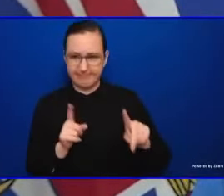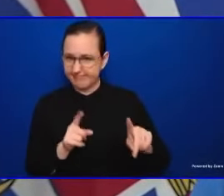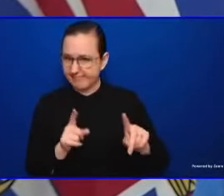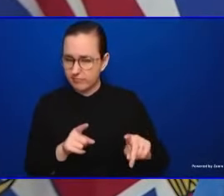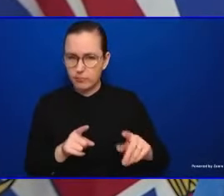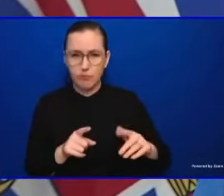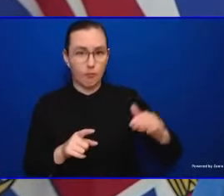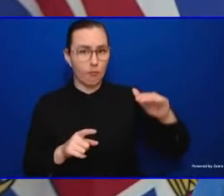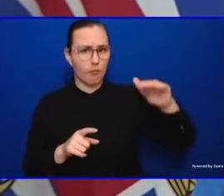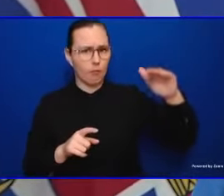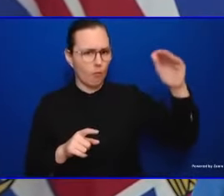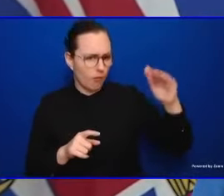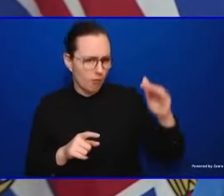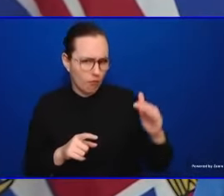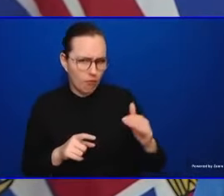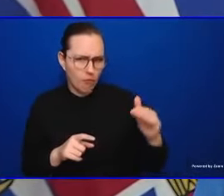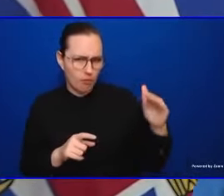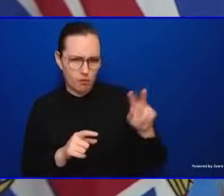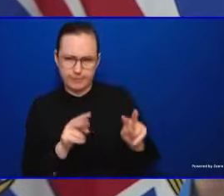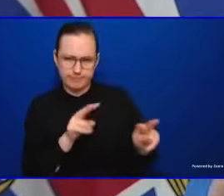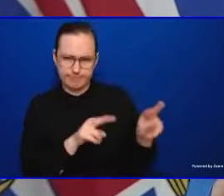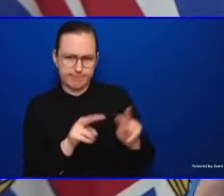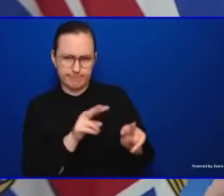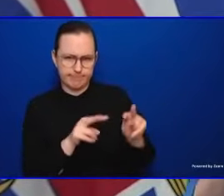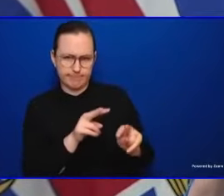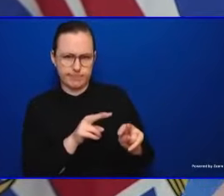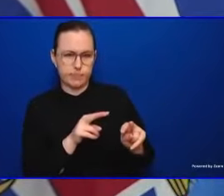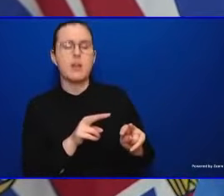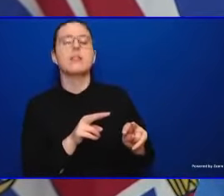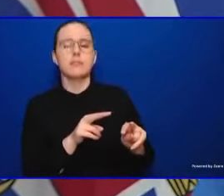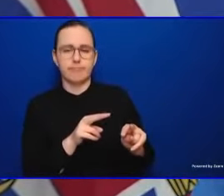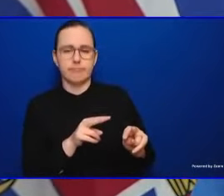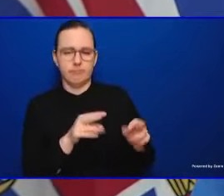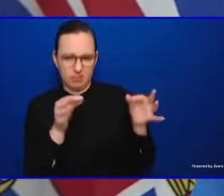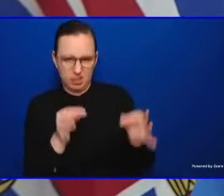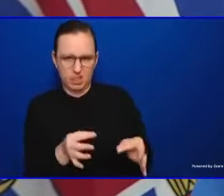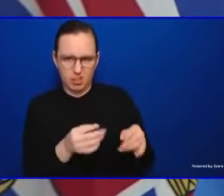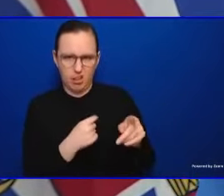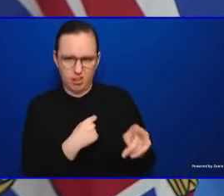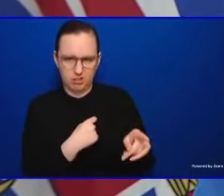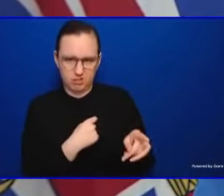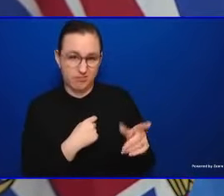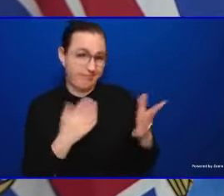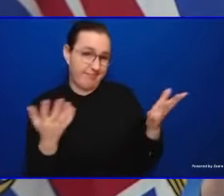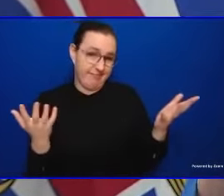the what a school will use to assess, to help assess